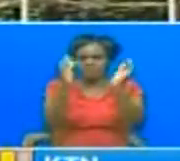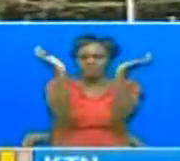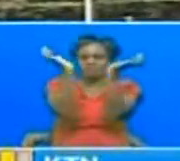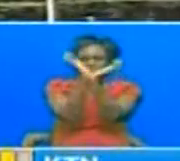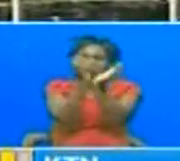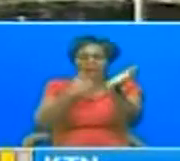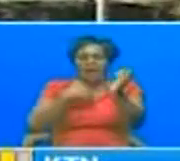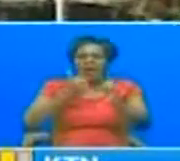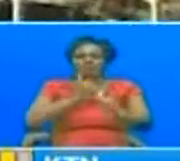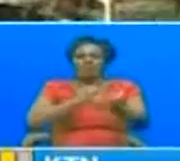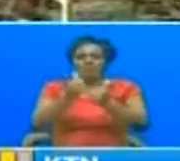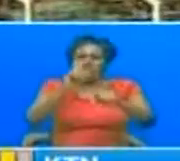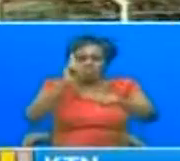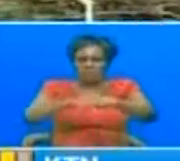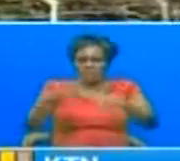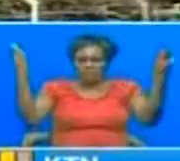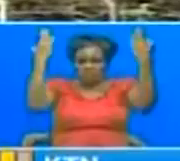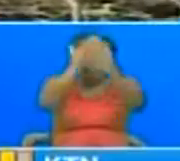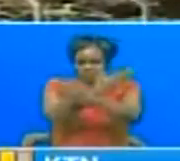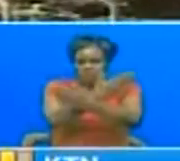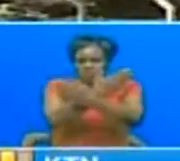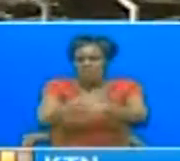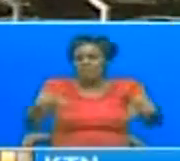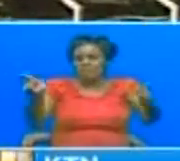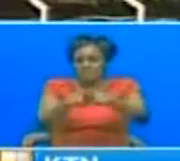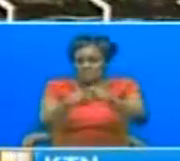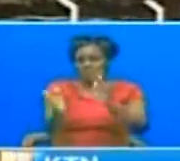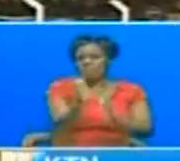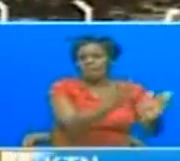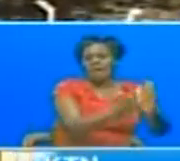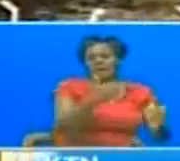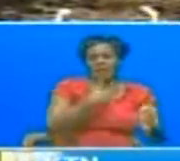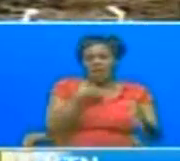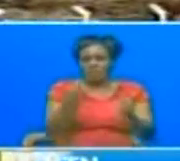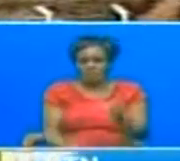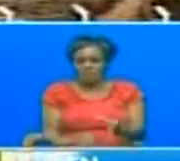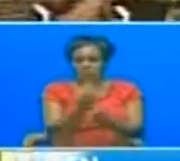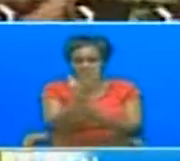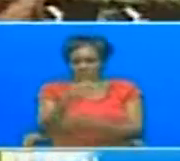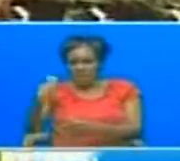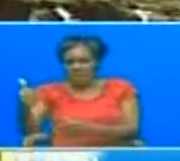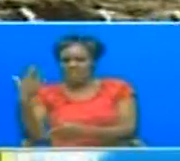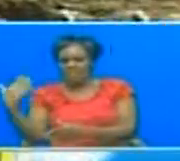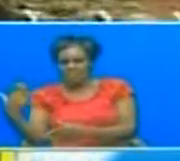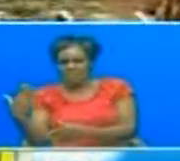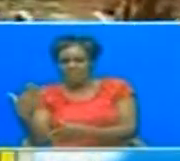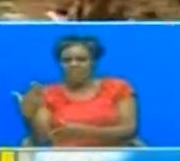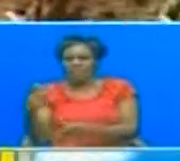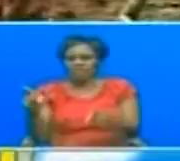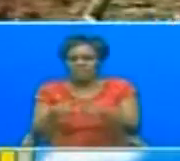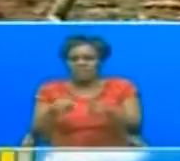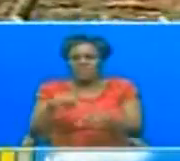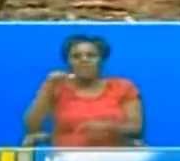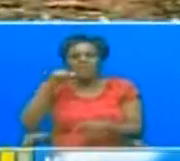host matches even during the night. There are also plans to construct two VIP dais, as well as putting up an